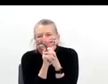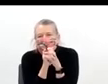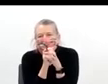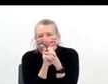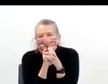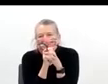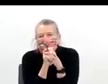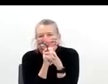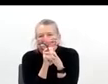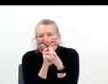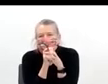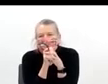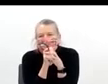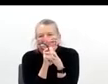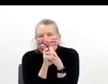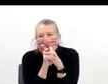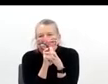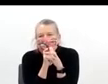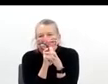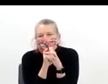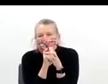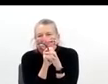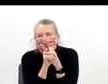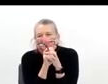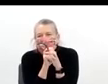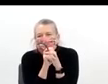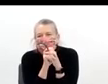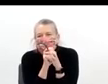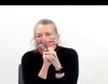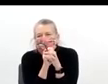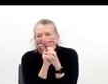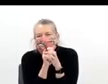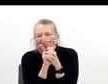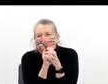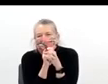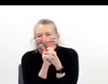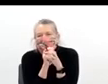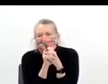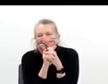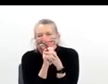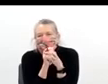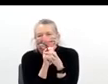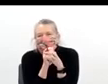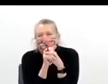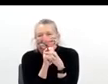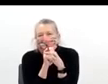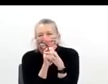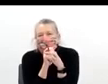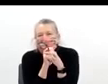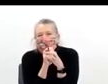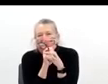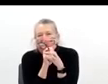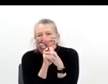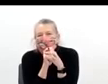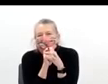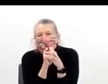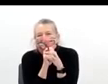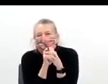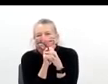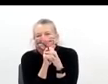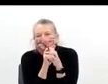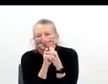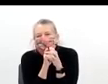I brag on Clay all the time. But that's where I really began. This really began to impact